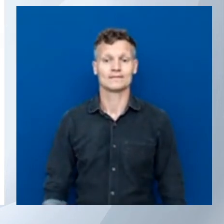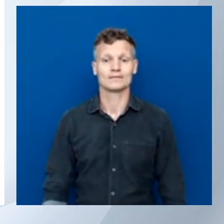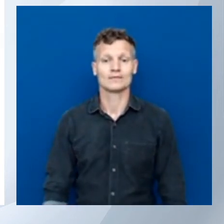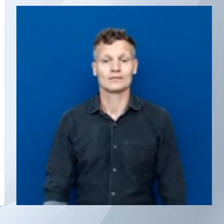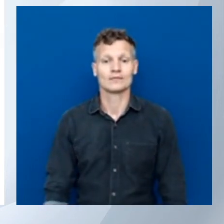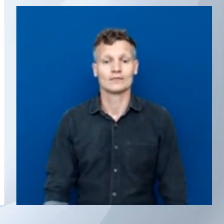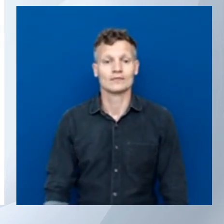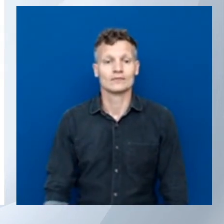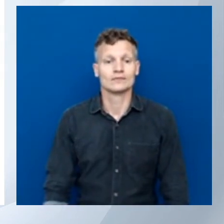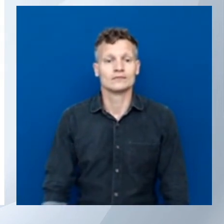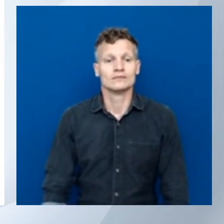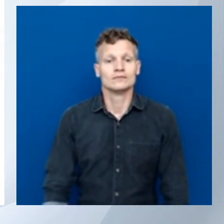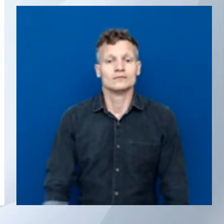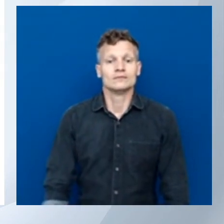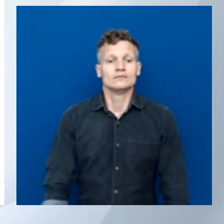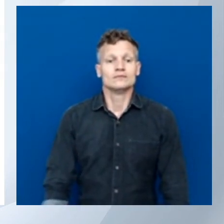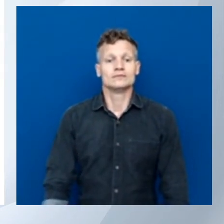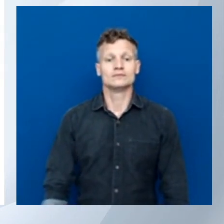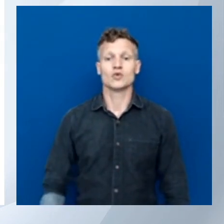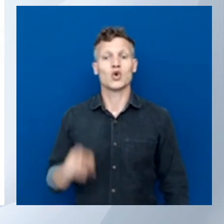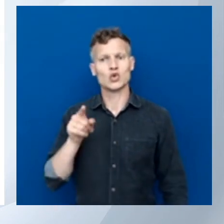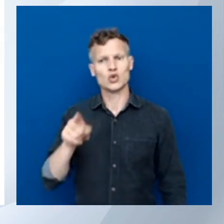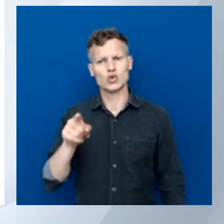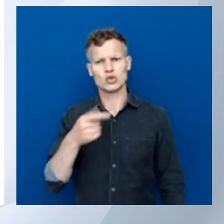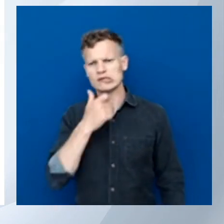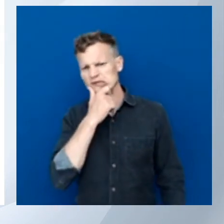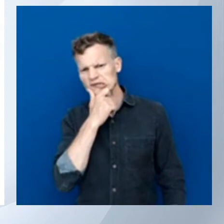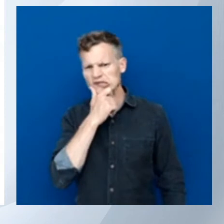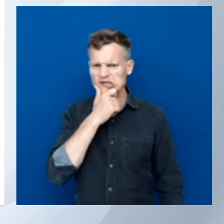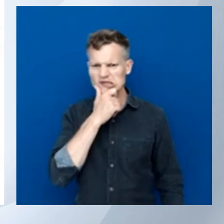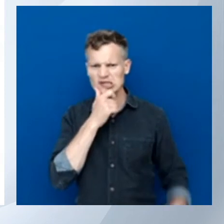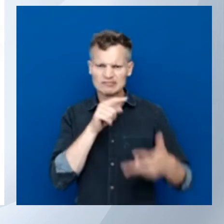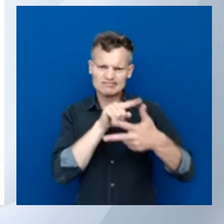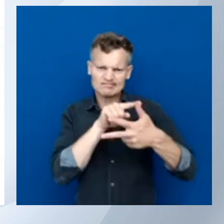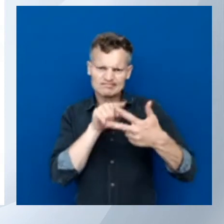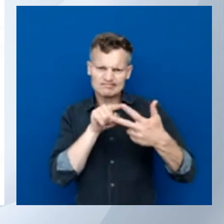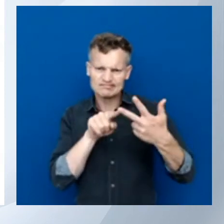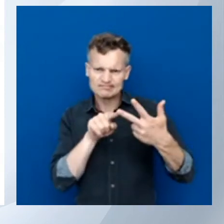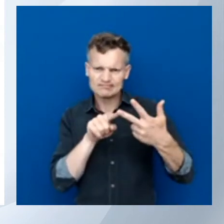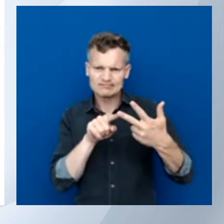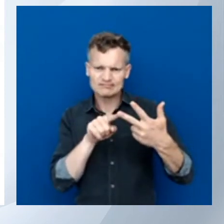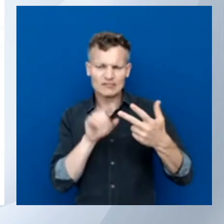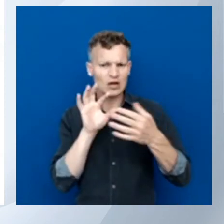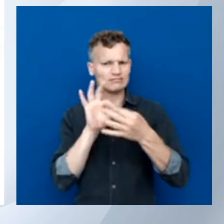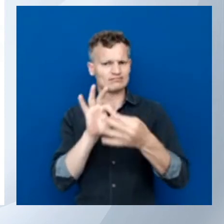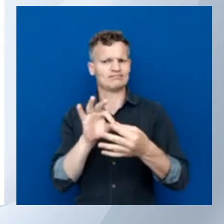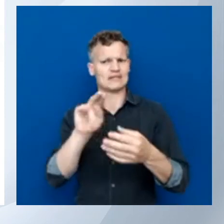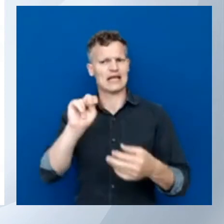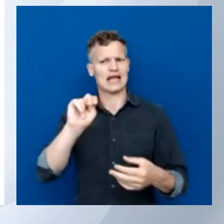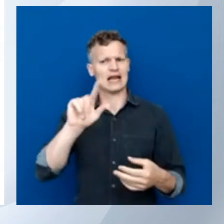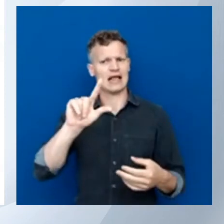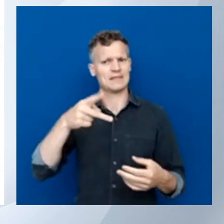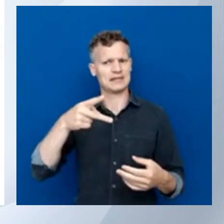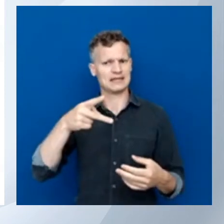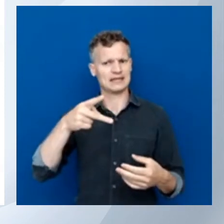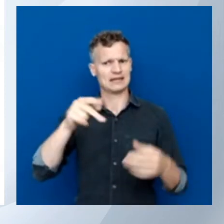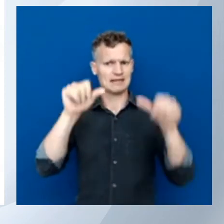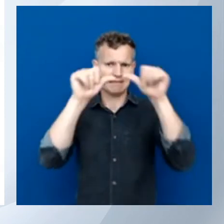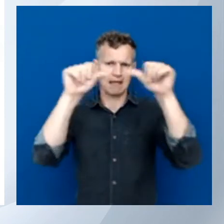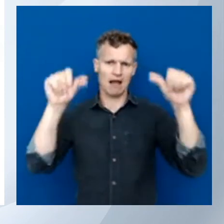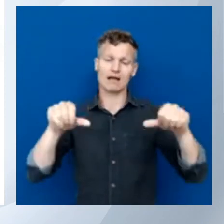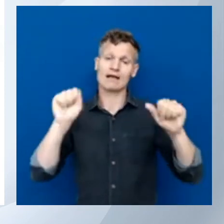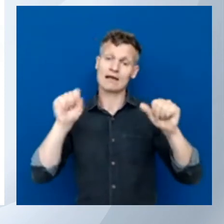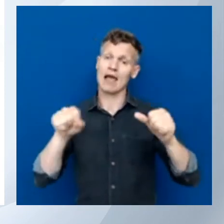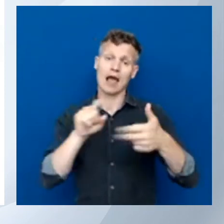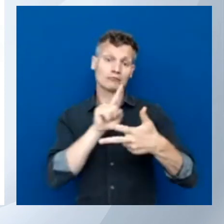want to decide between the different explainer for your NLP model, you can use the classical text explainer when using